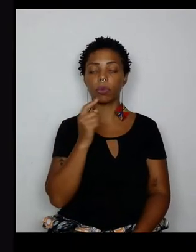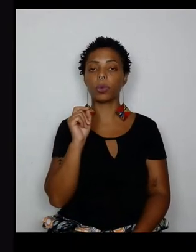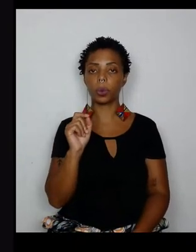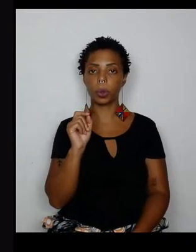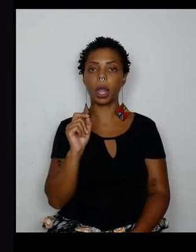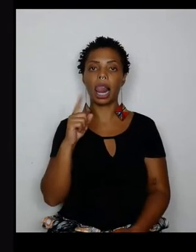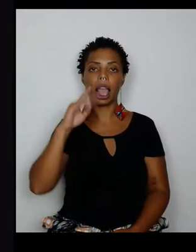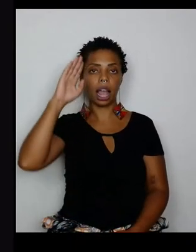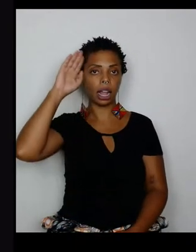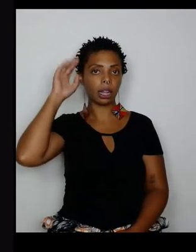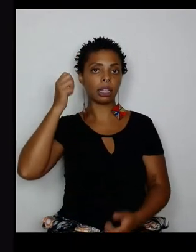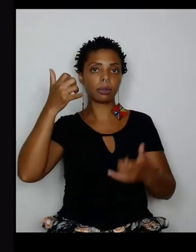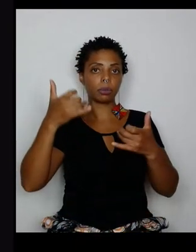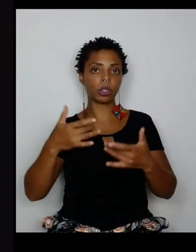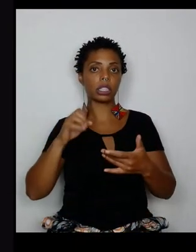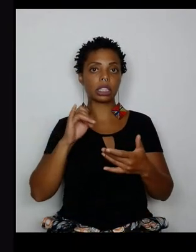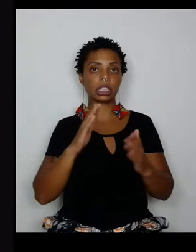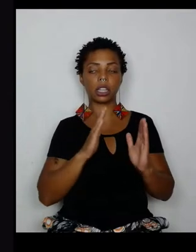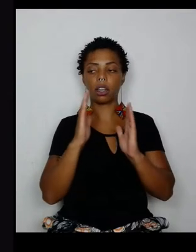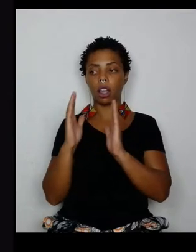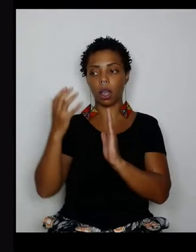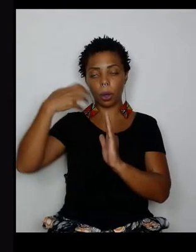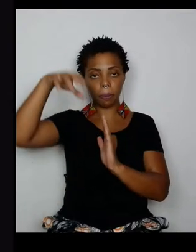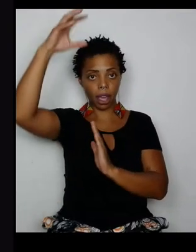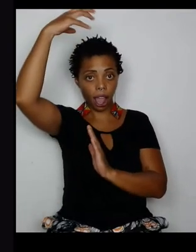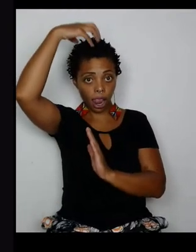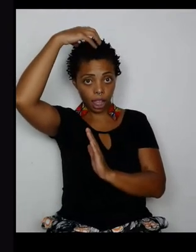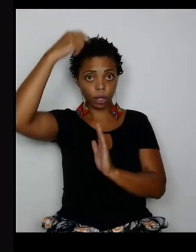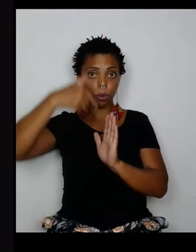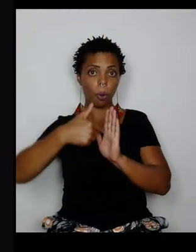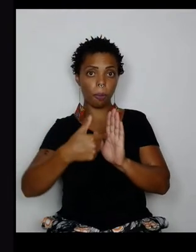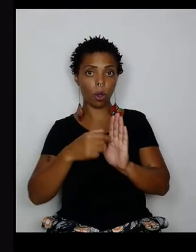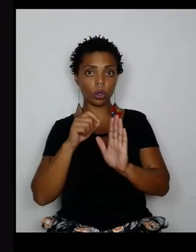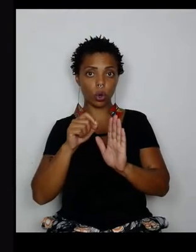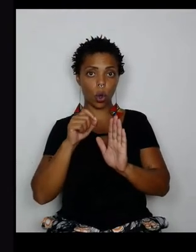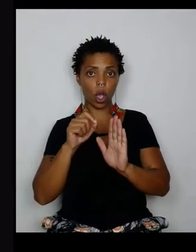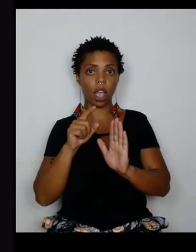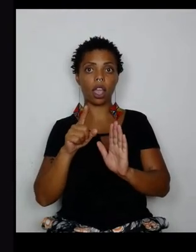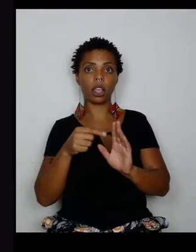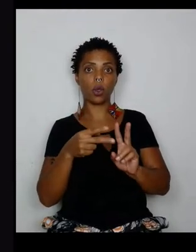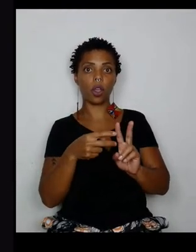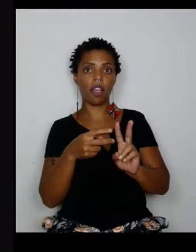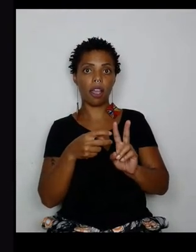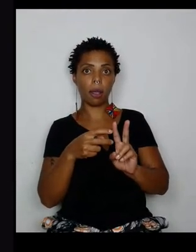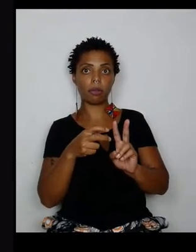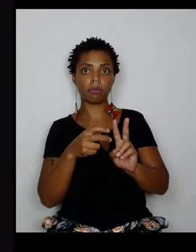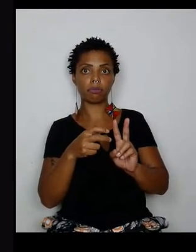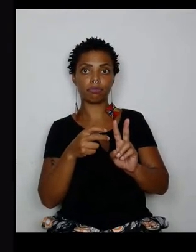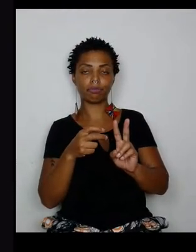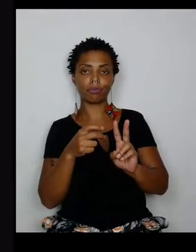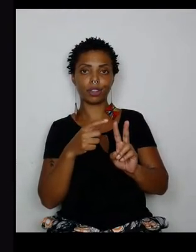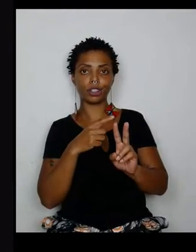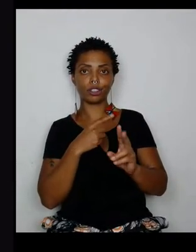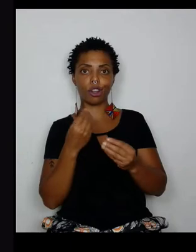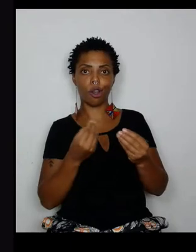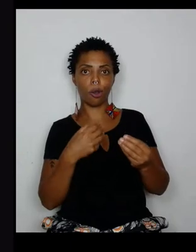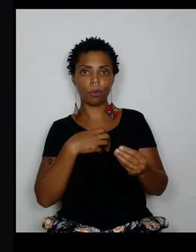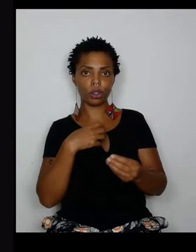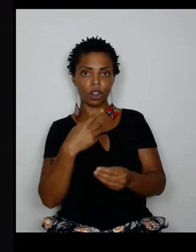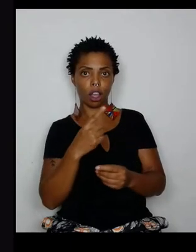experience it does not need to define them her insight applies to a range of experiences